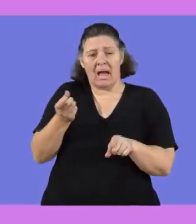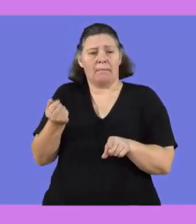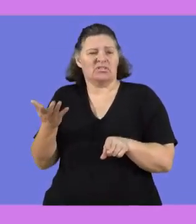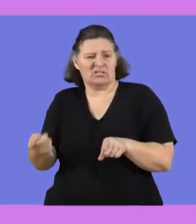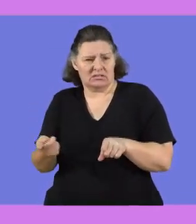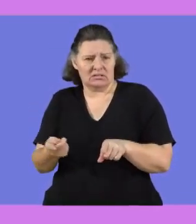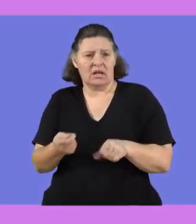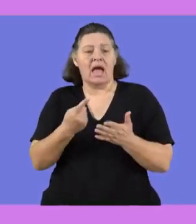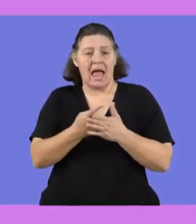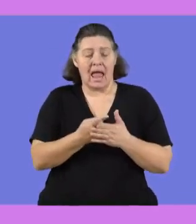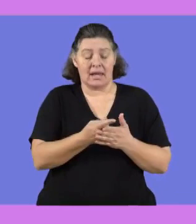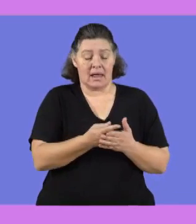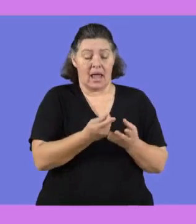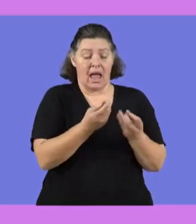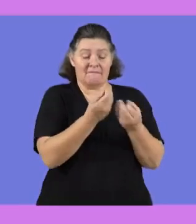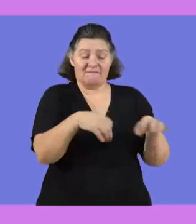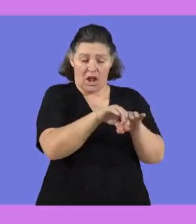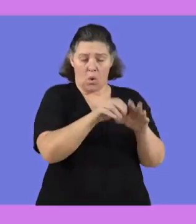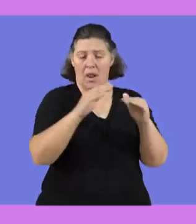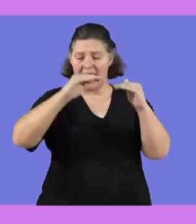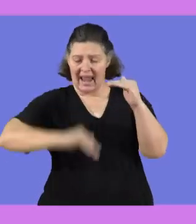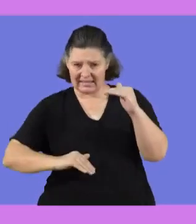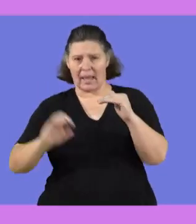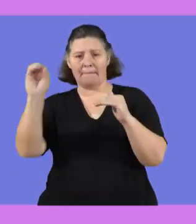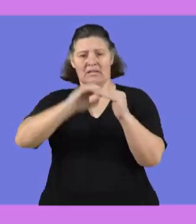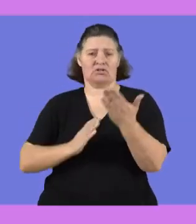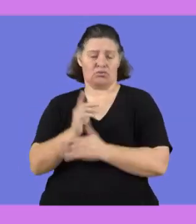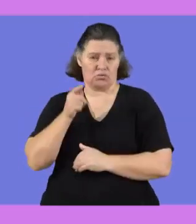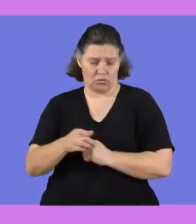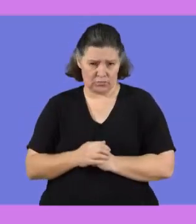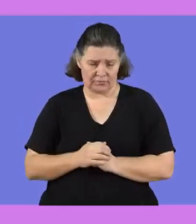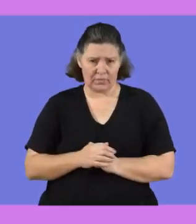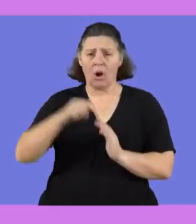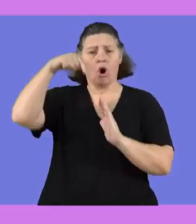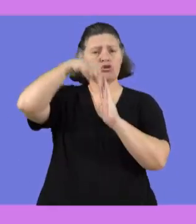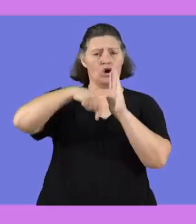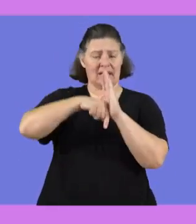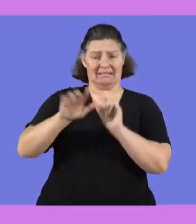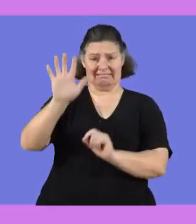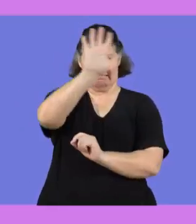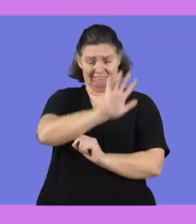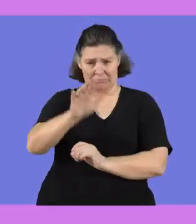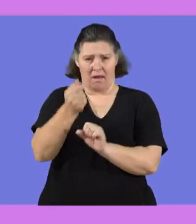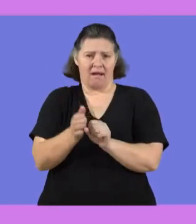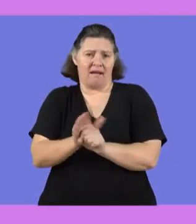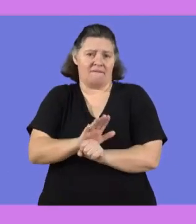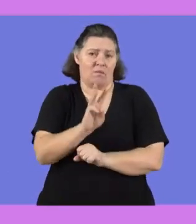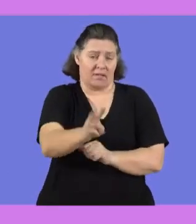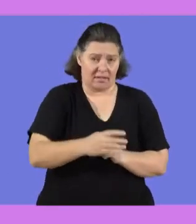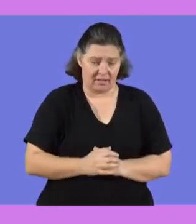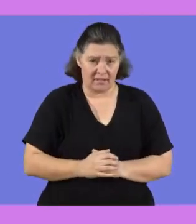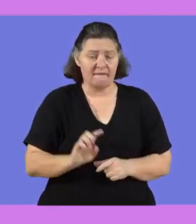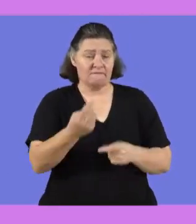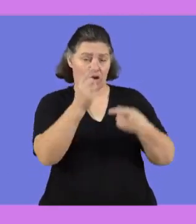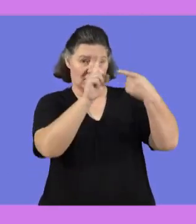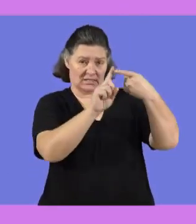value by a percentage. So this is the content that we are going to cover in this lesson. The